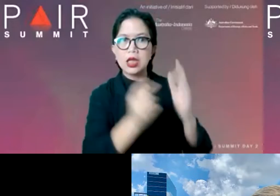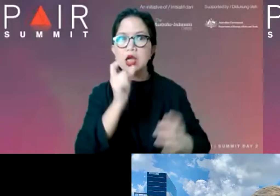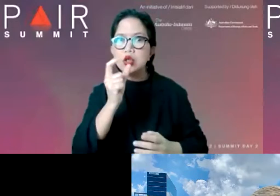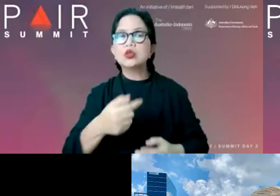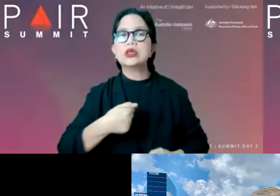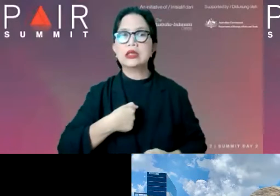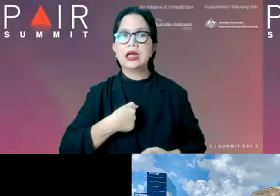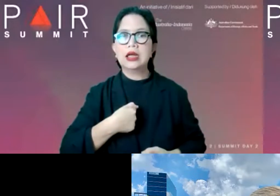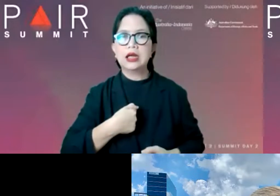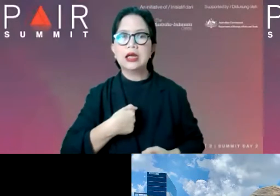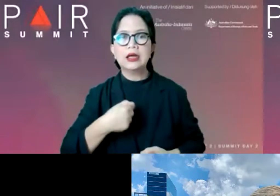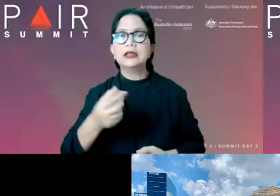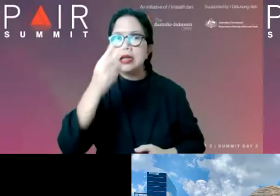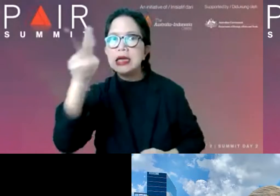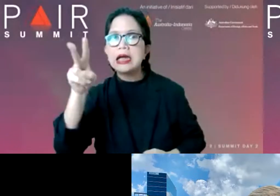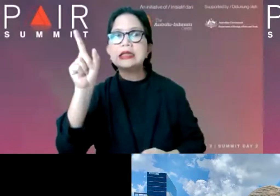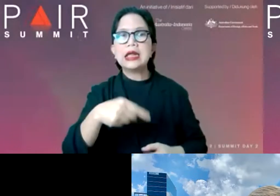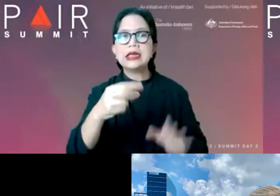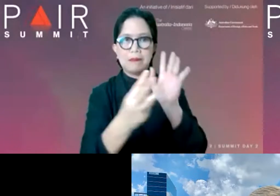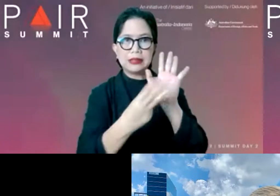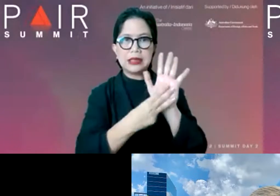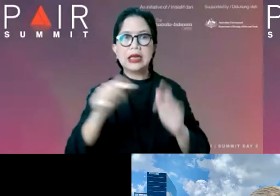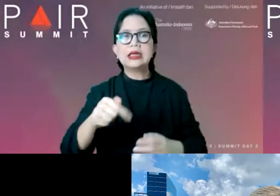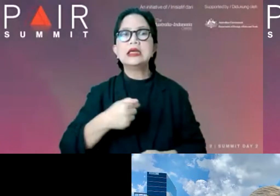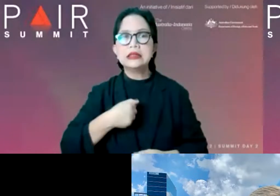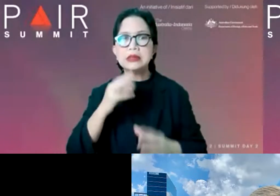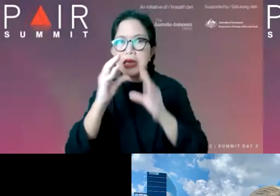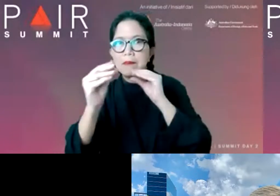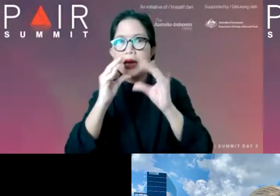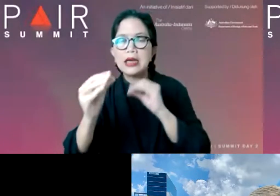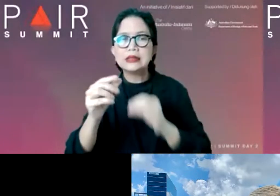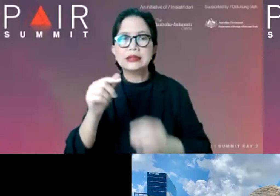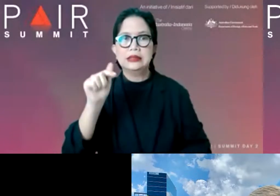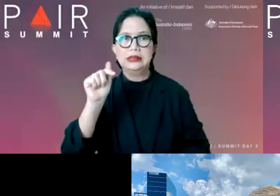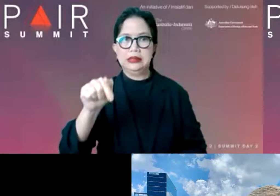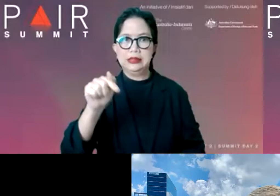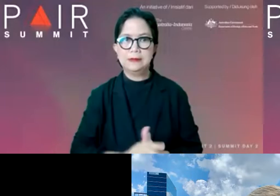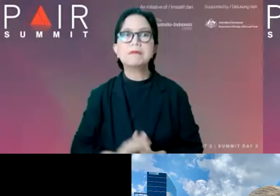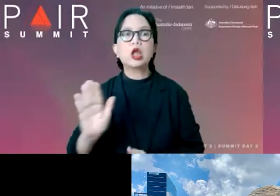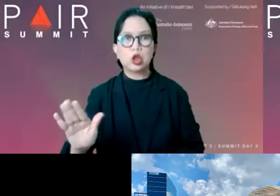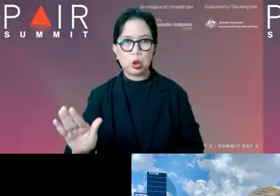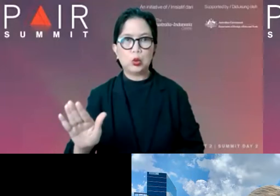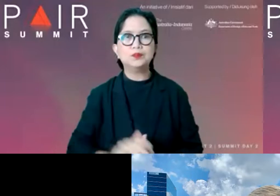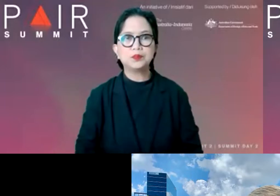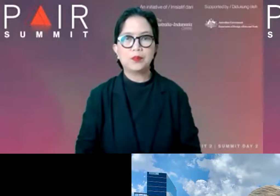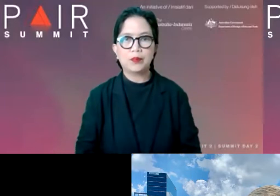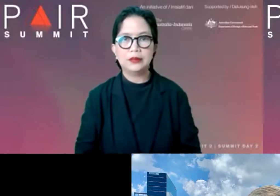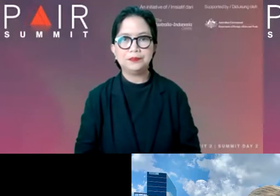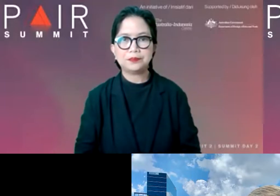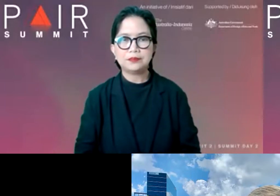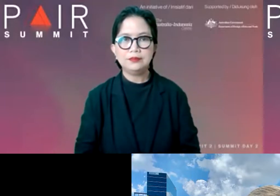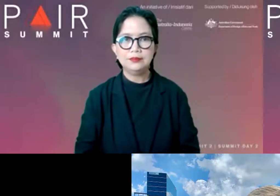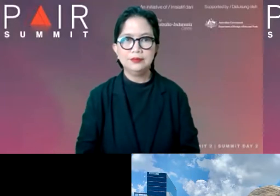bit more about those aspects later if you like as well. Okay, all right. Well, let's go in